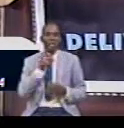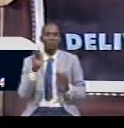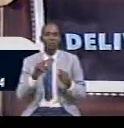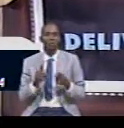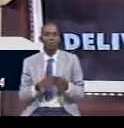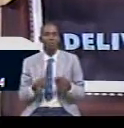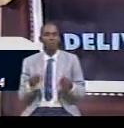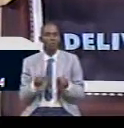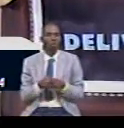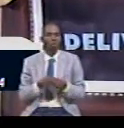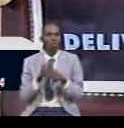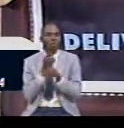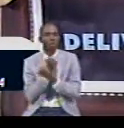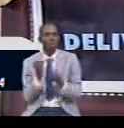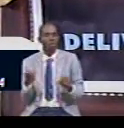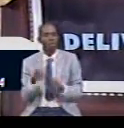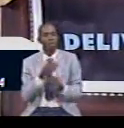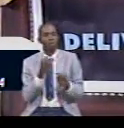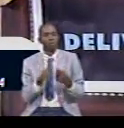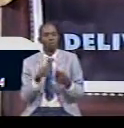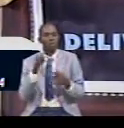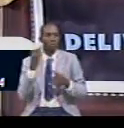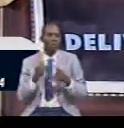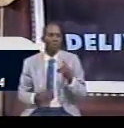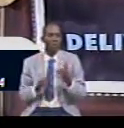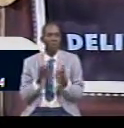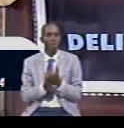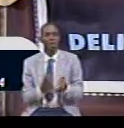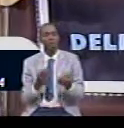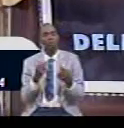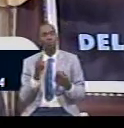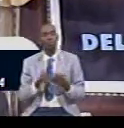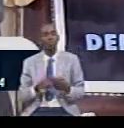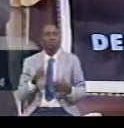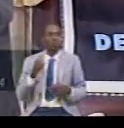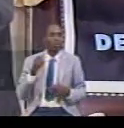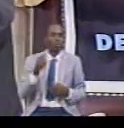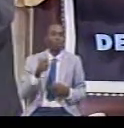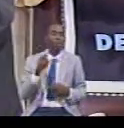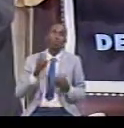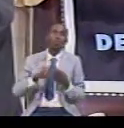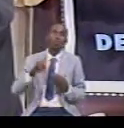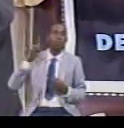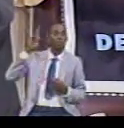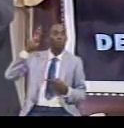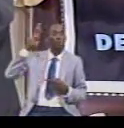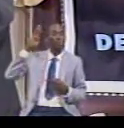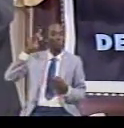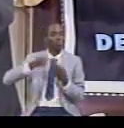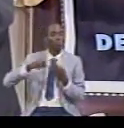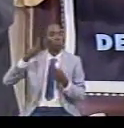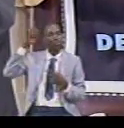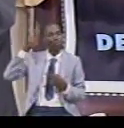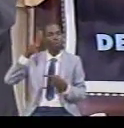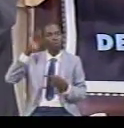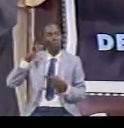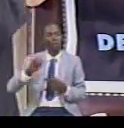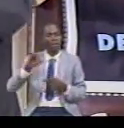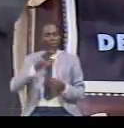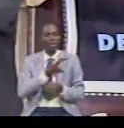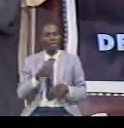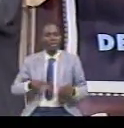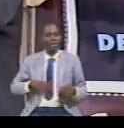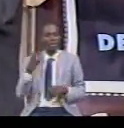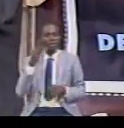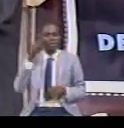unto God by him, seeing he ever liveth to make intercession